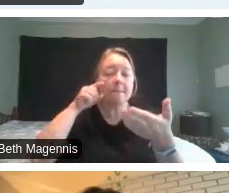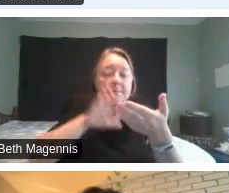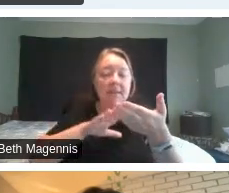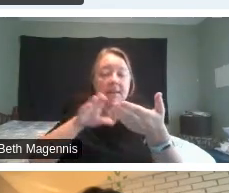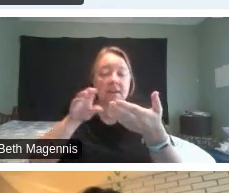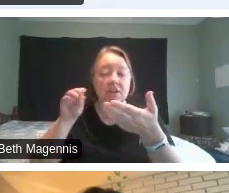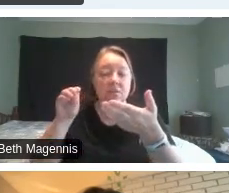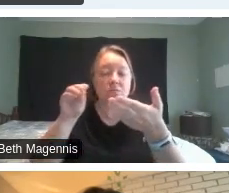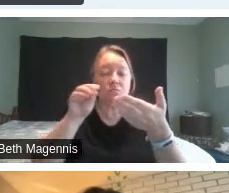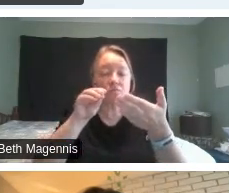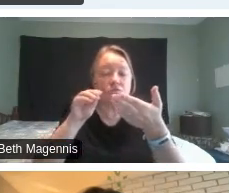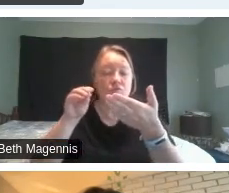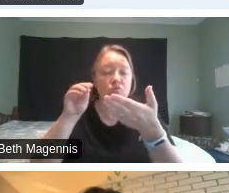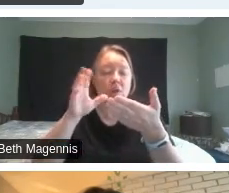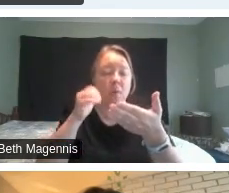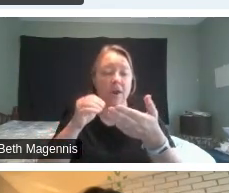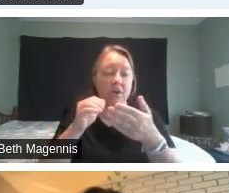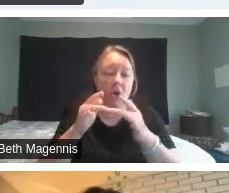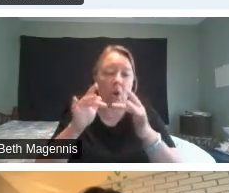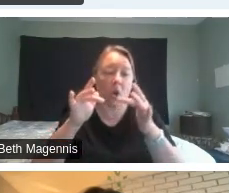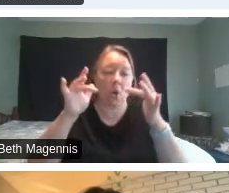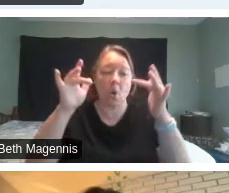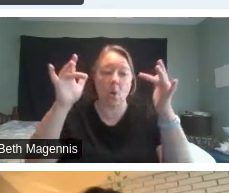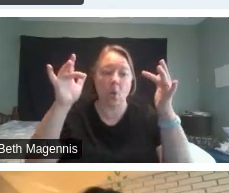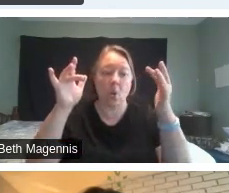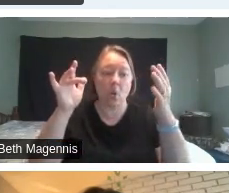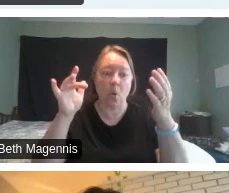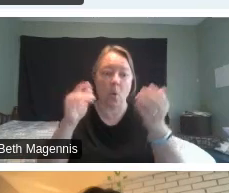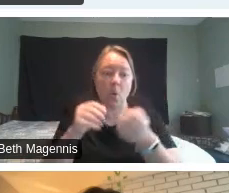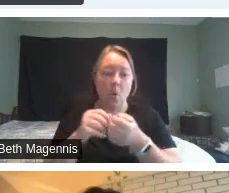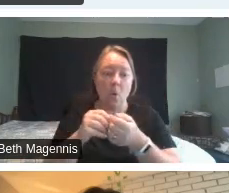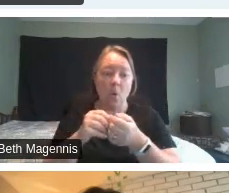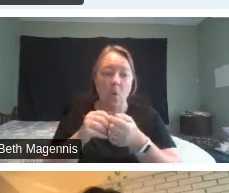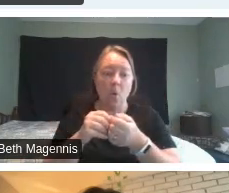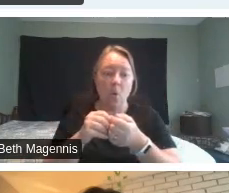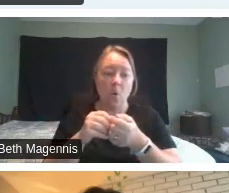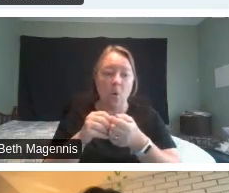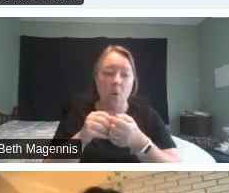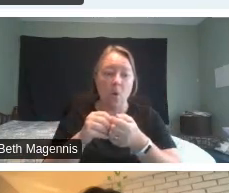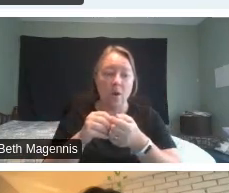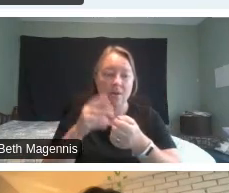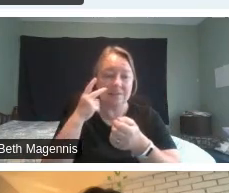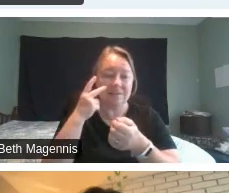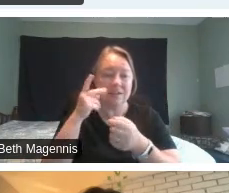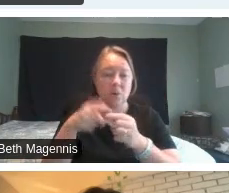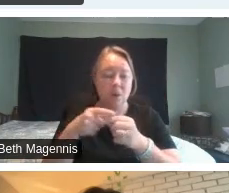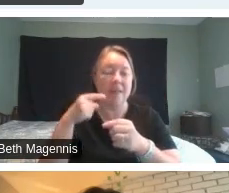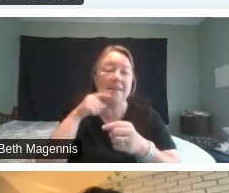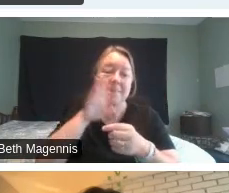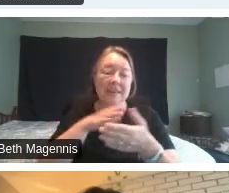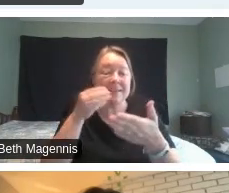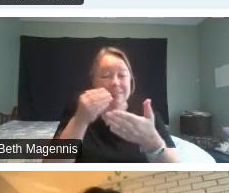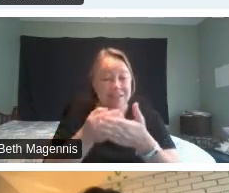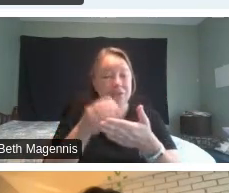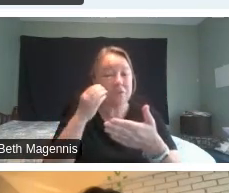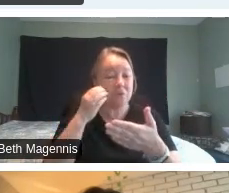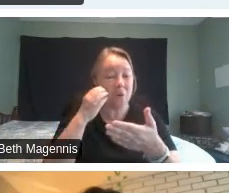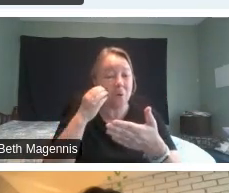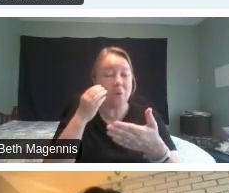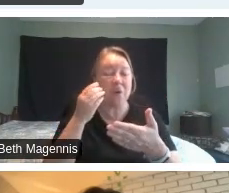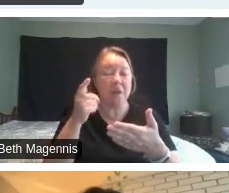screen and want it to glow. And then I can see when I put the bee close to the phone, the bee